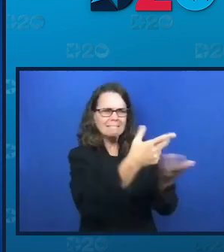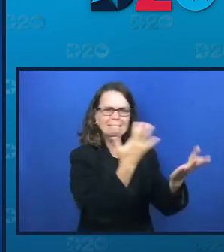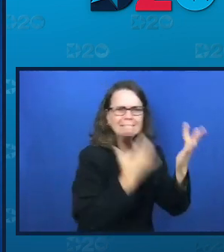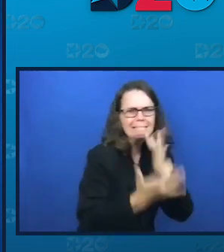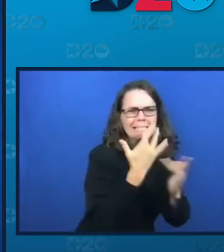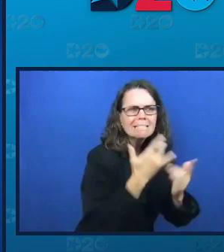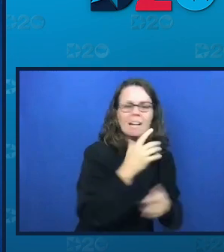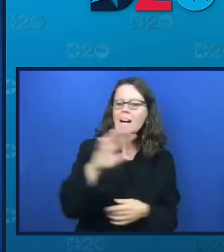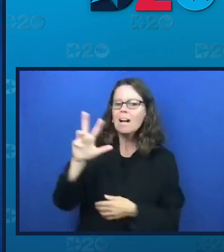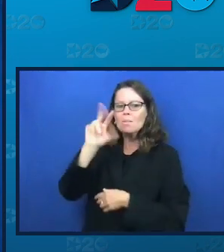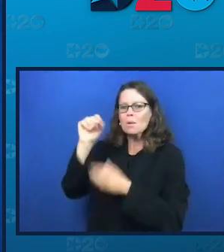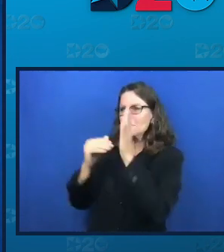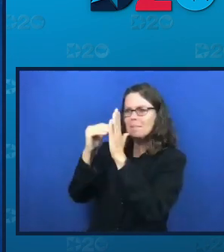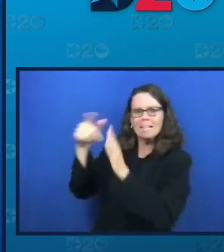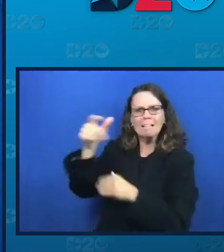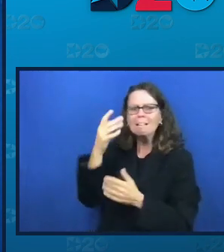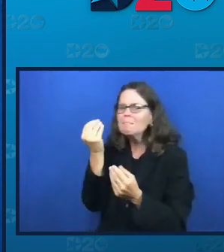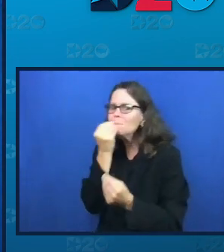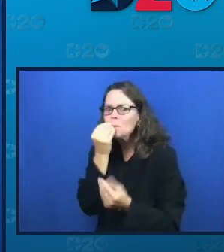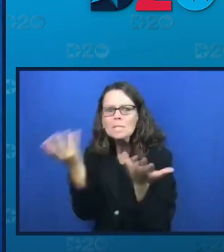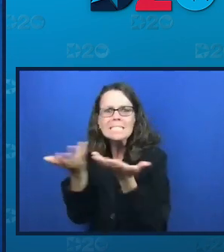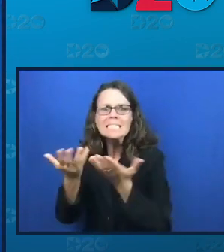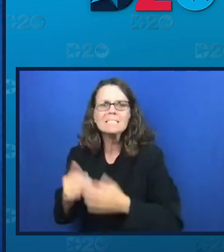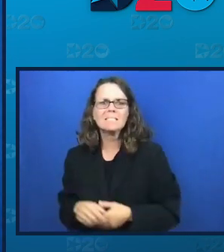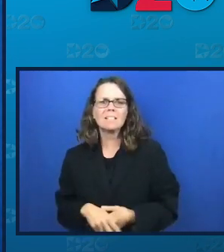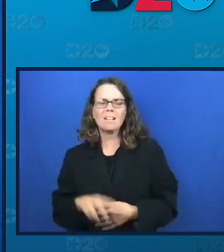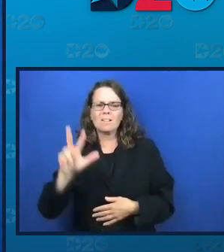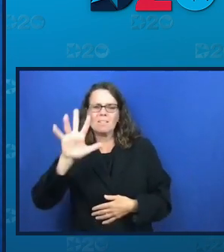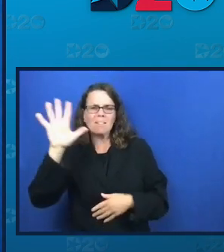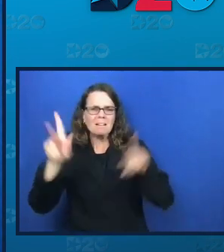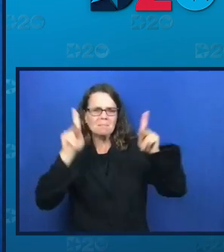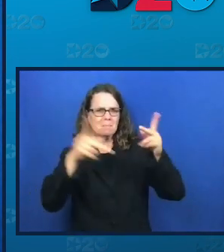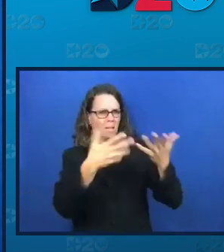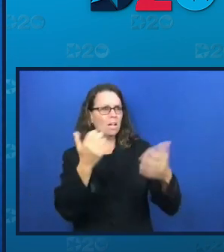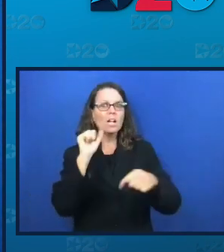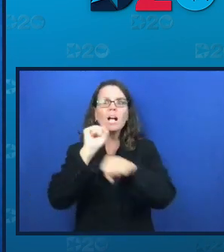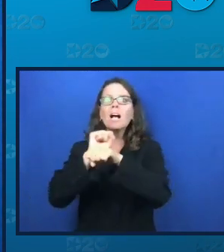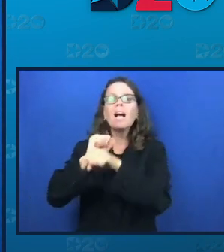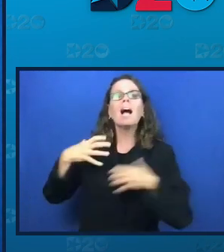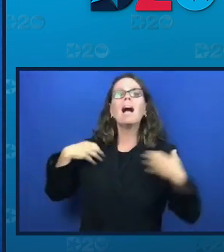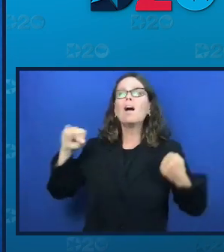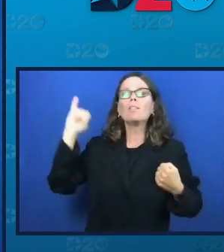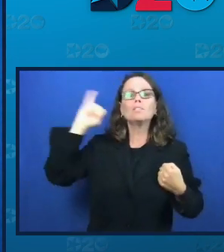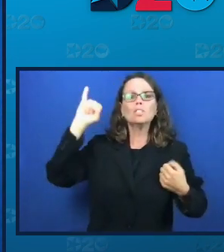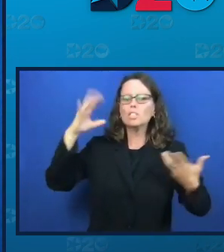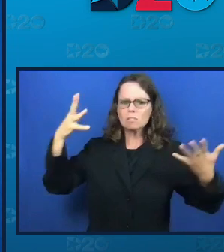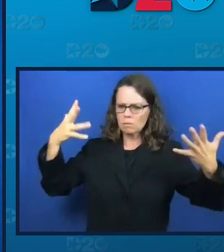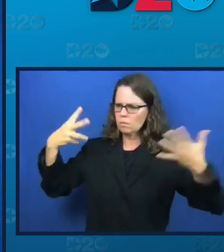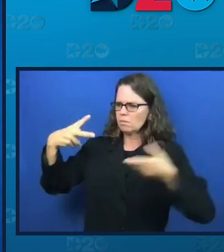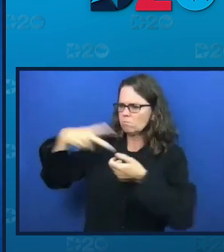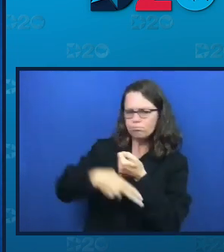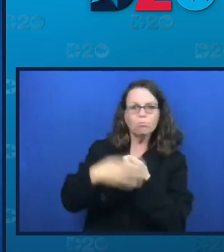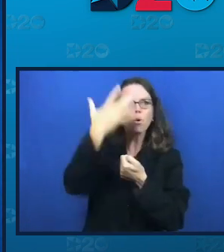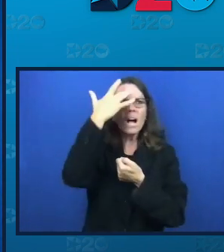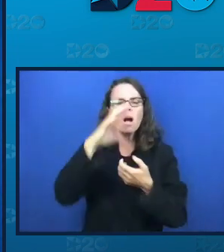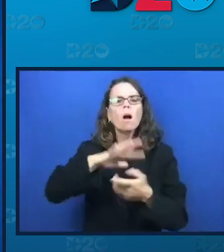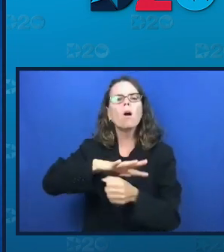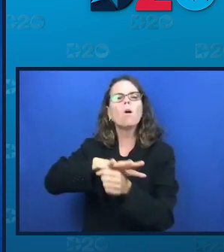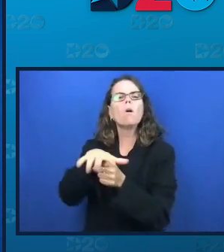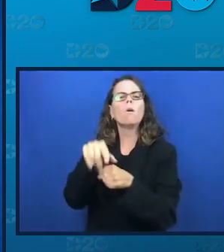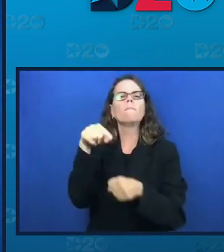have lost their health care because of this crisis. He has failed us. But